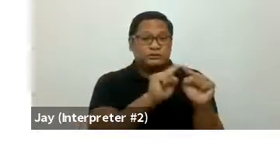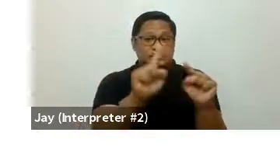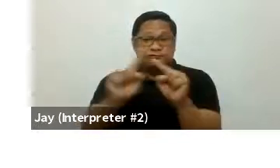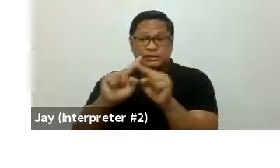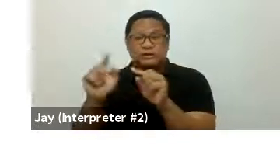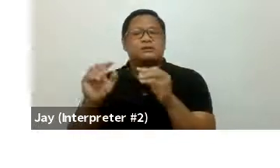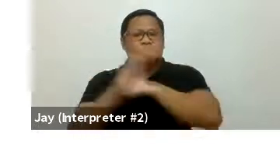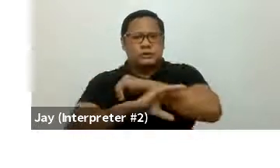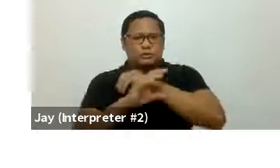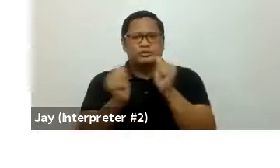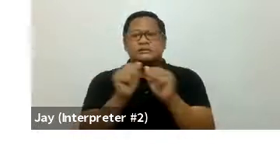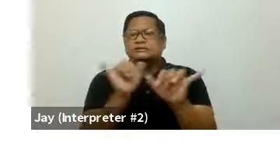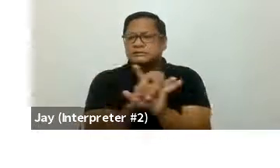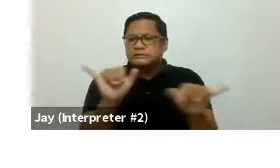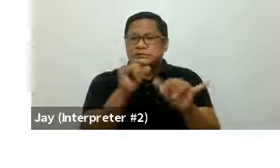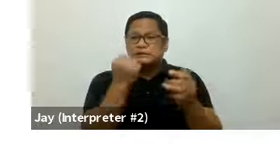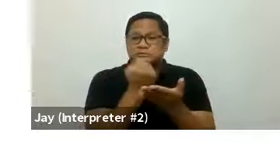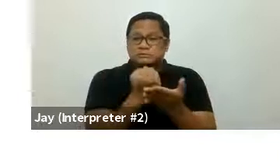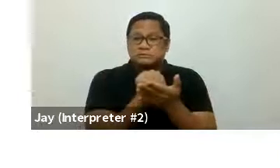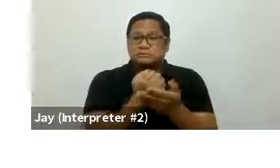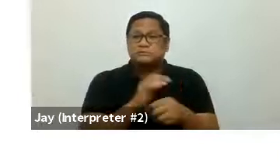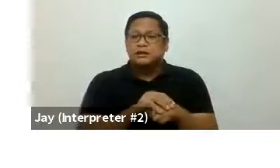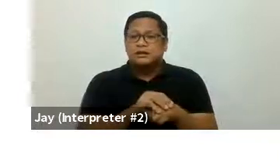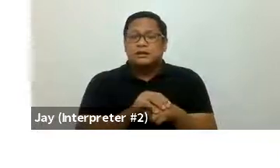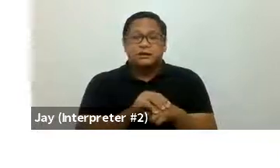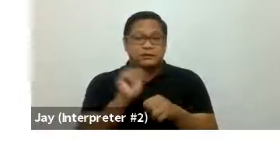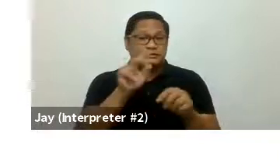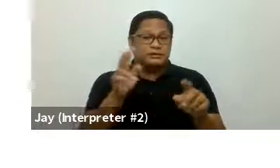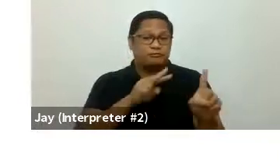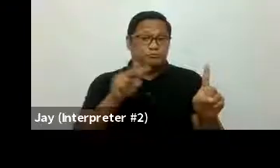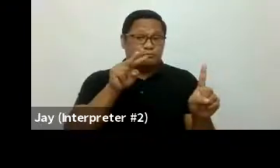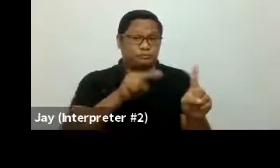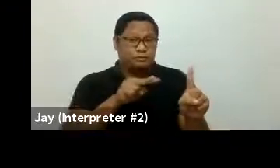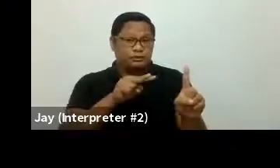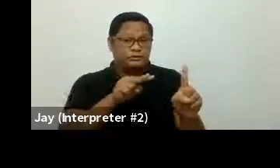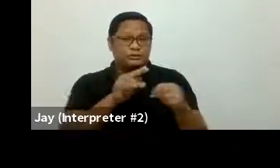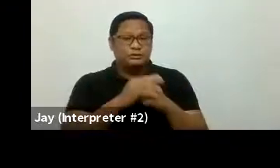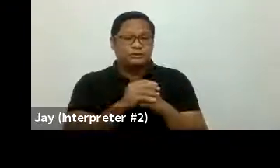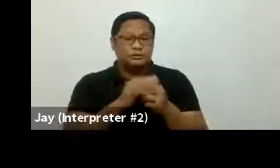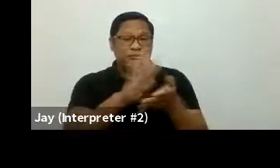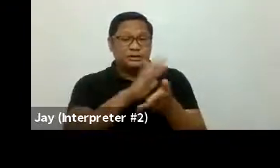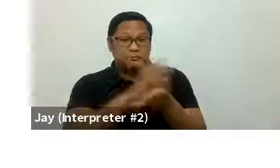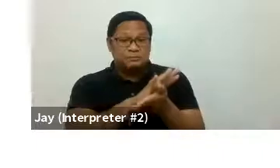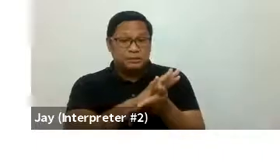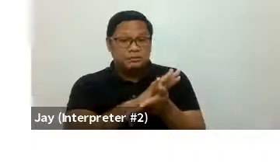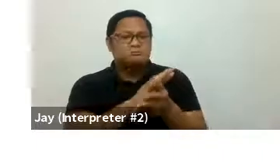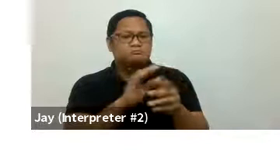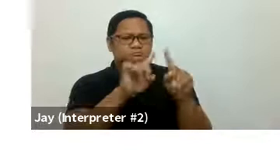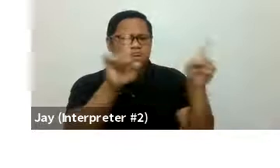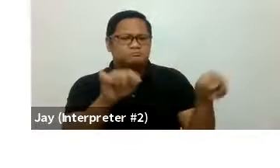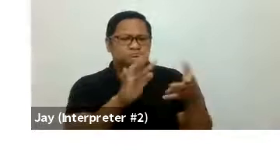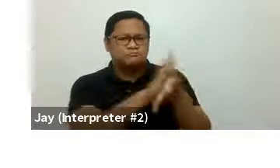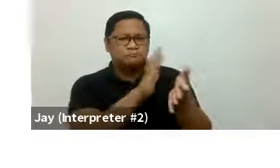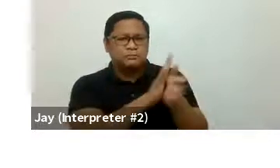similar income. So I think that's actually the point. In the paper that we